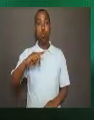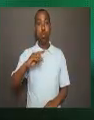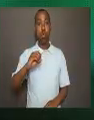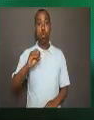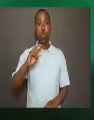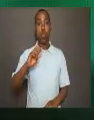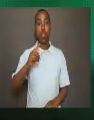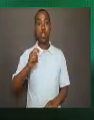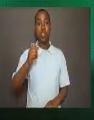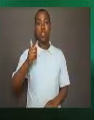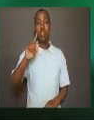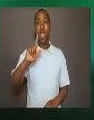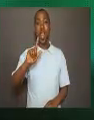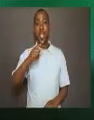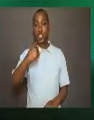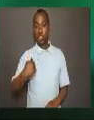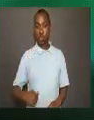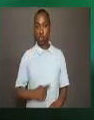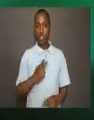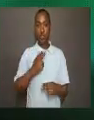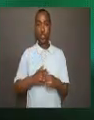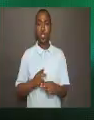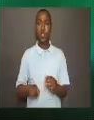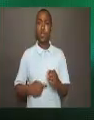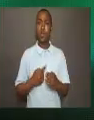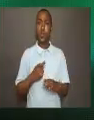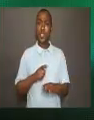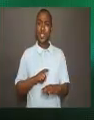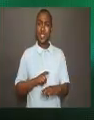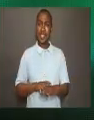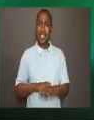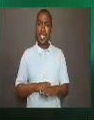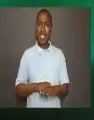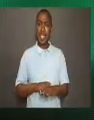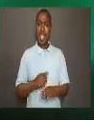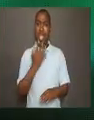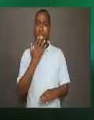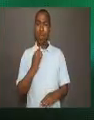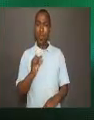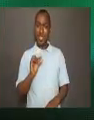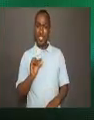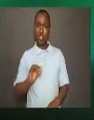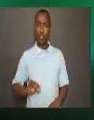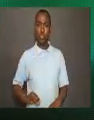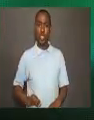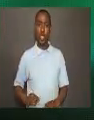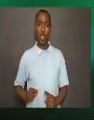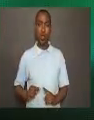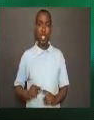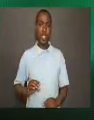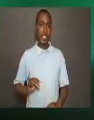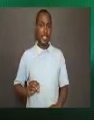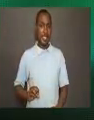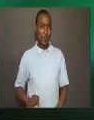During this phase, the blood from the small intestine, spleen, and